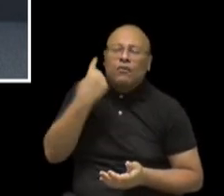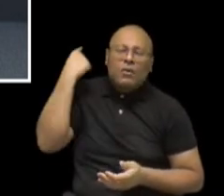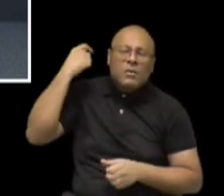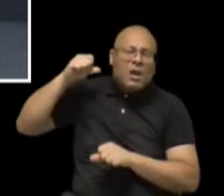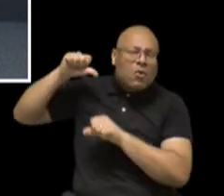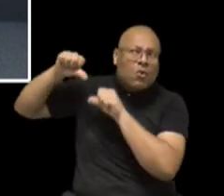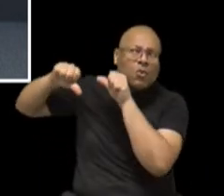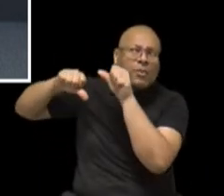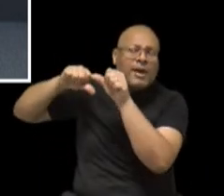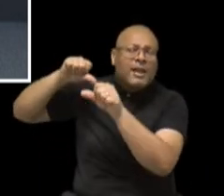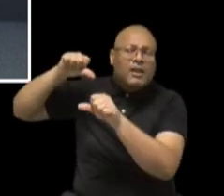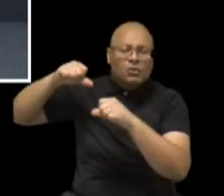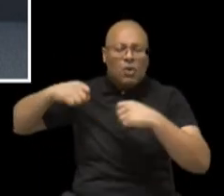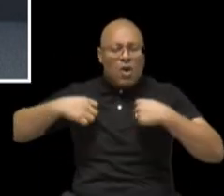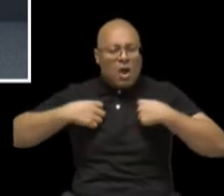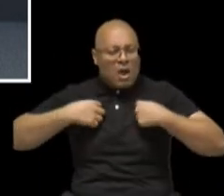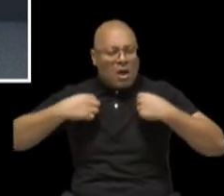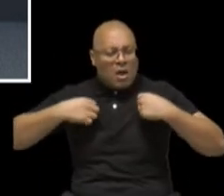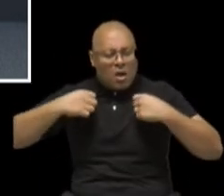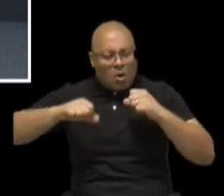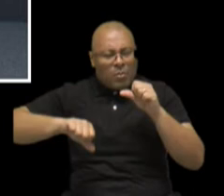transformed old T-shirts into,